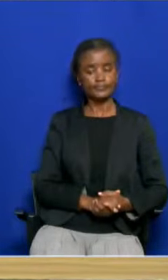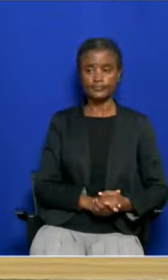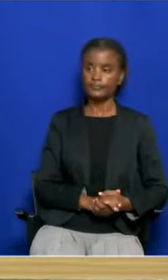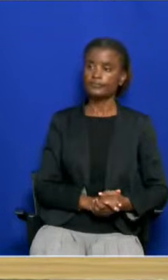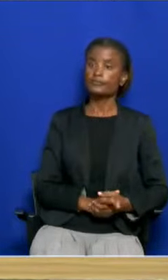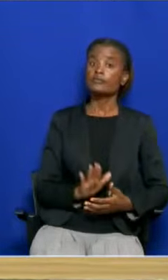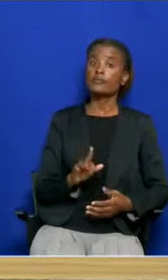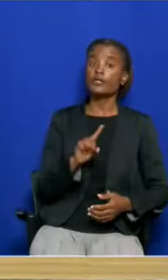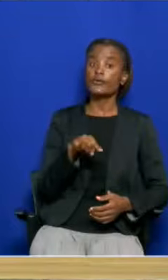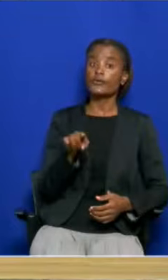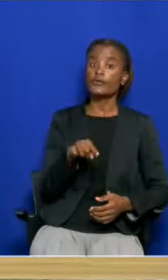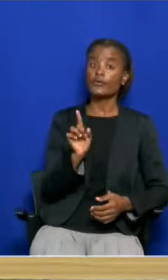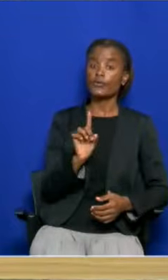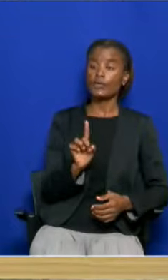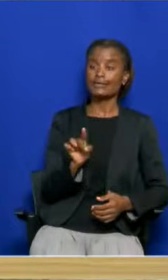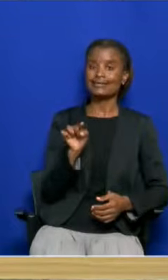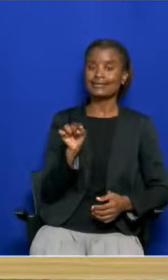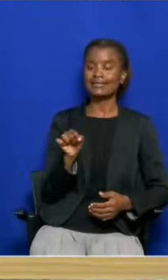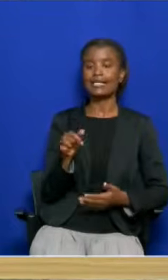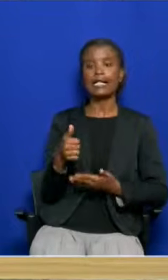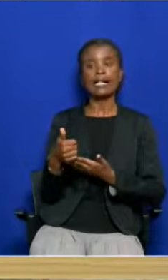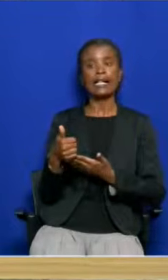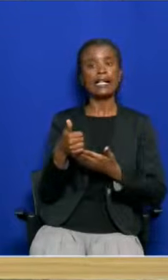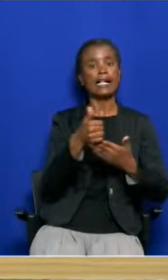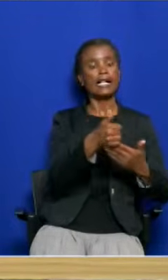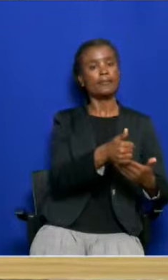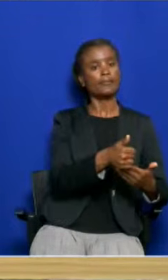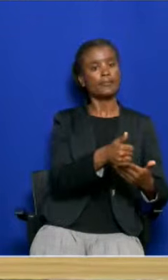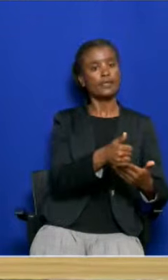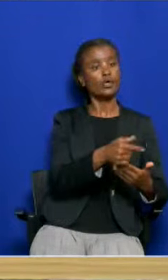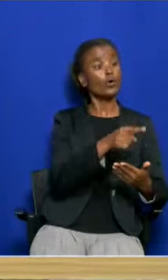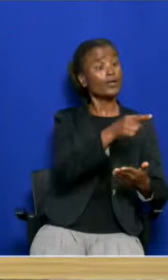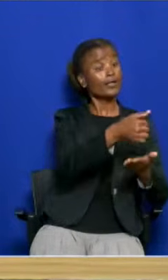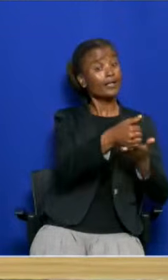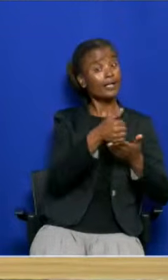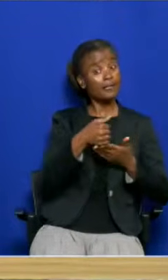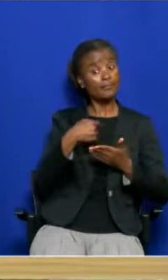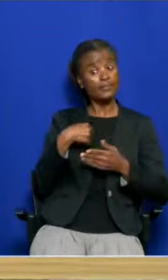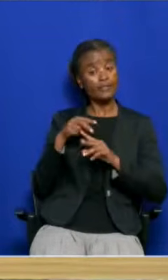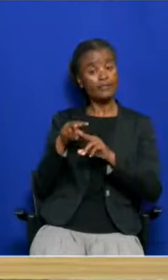were helping, Mr. Mkhwanazi was helping me with investigation. I was not investigating.